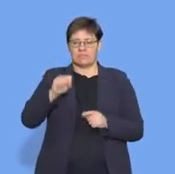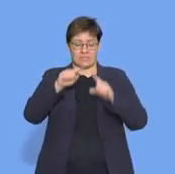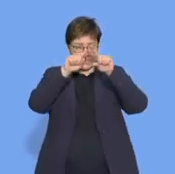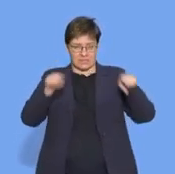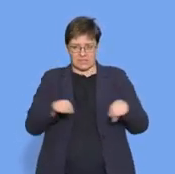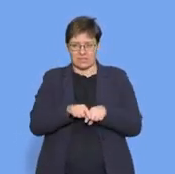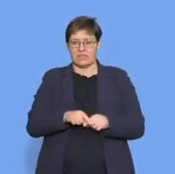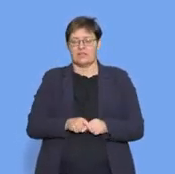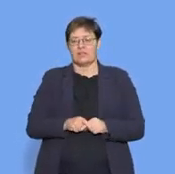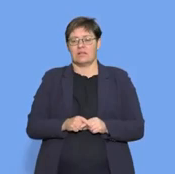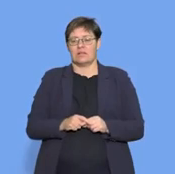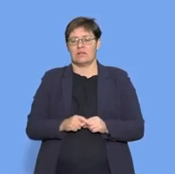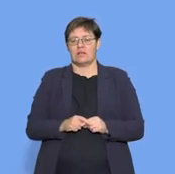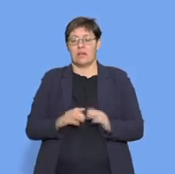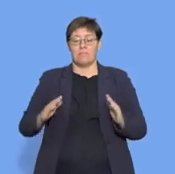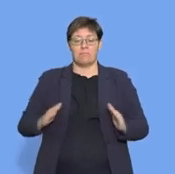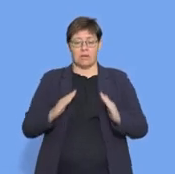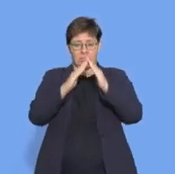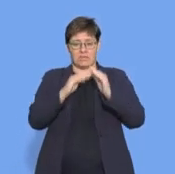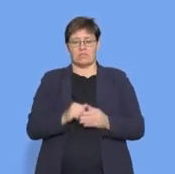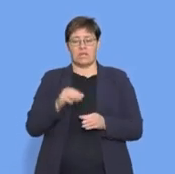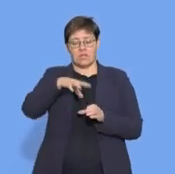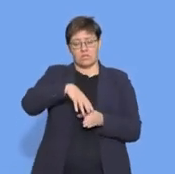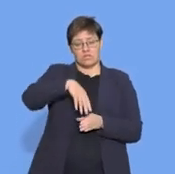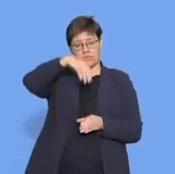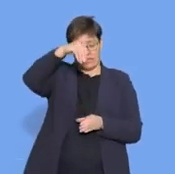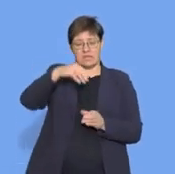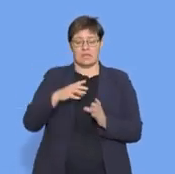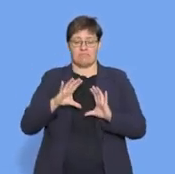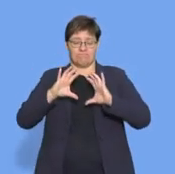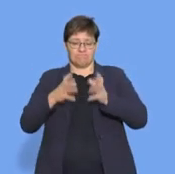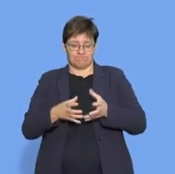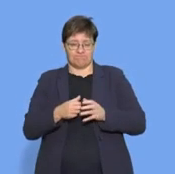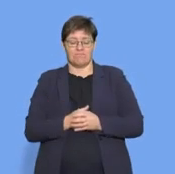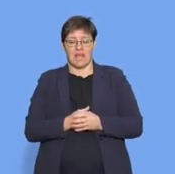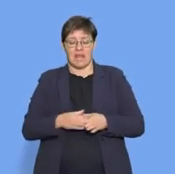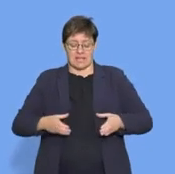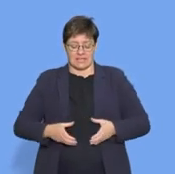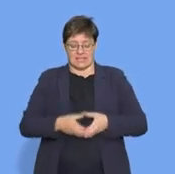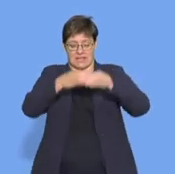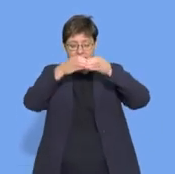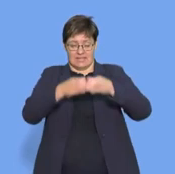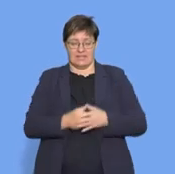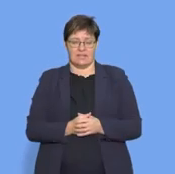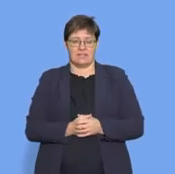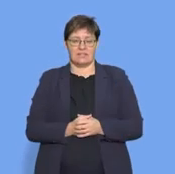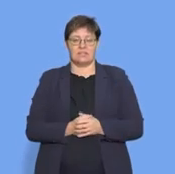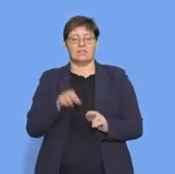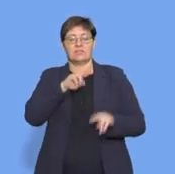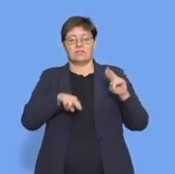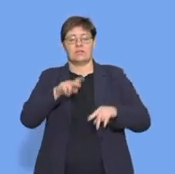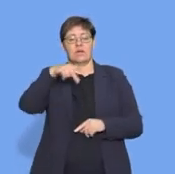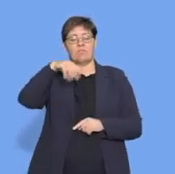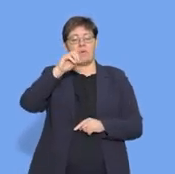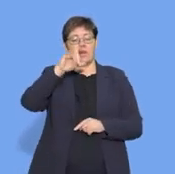pyramids, spheres and cones, and last but not least, some cylinders. Cool, so just a bit of revision.